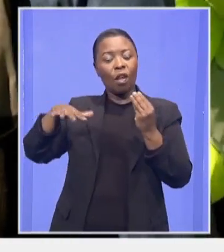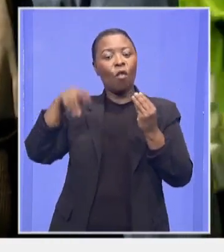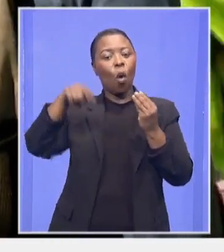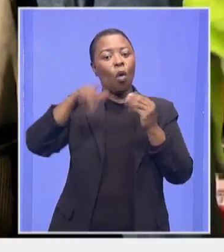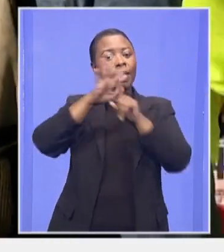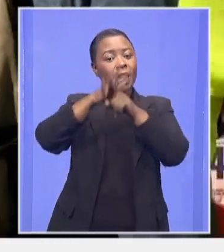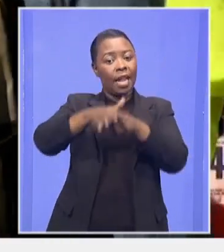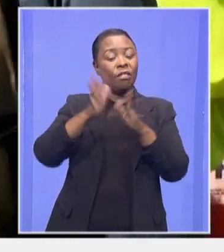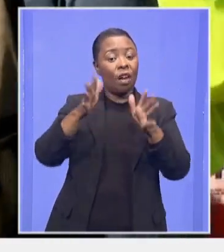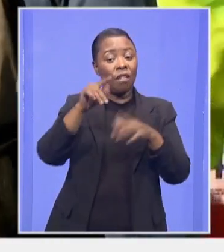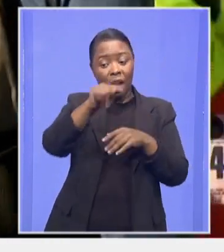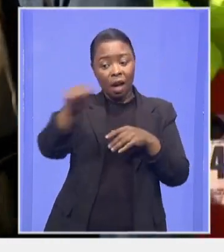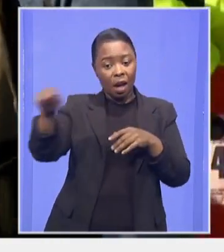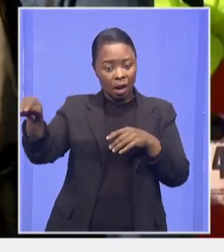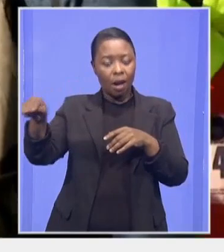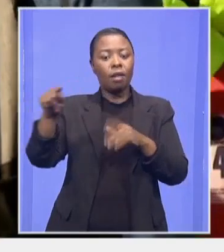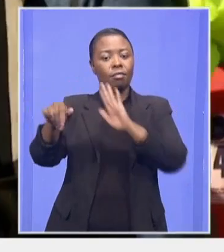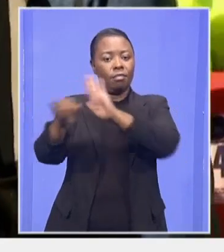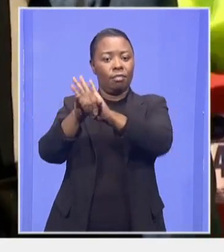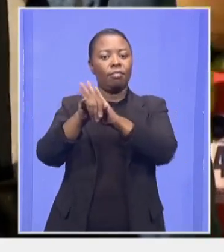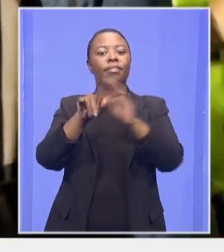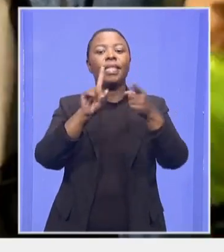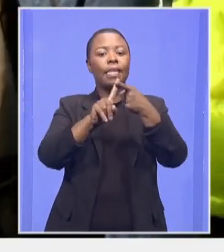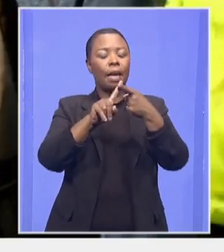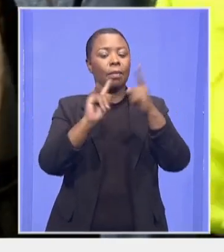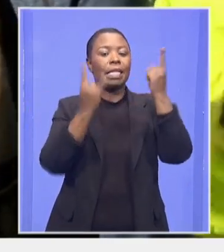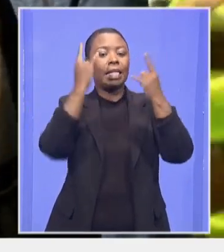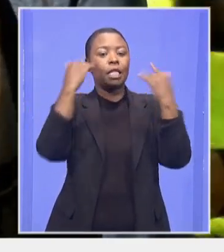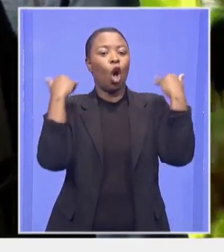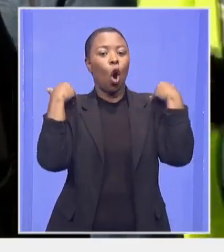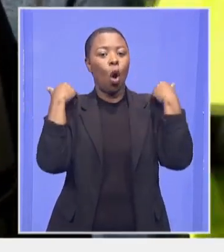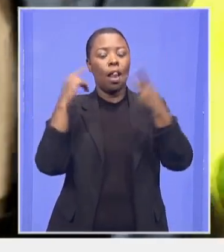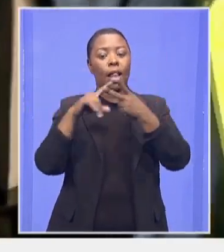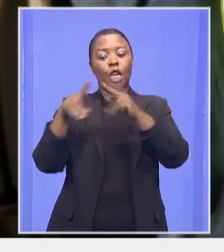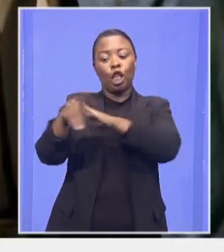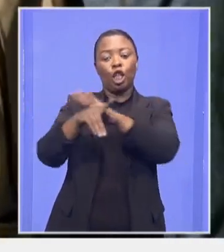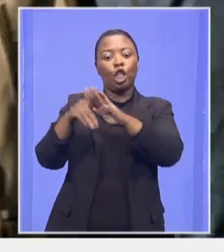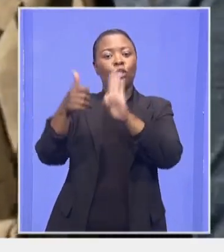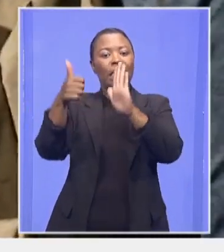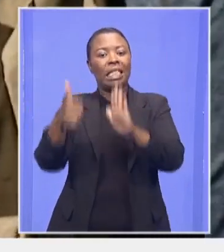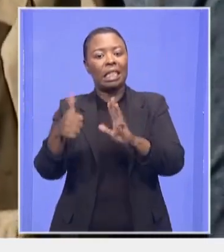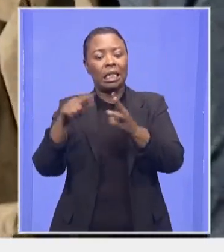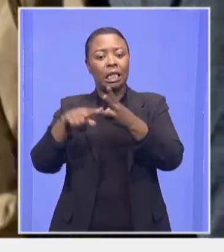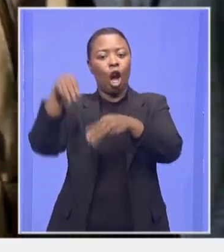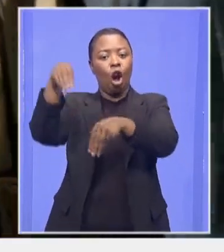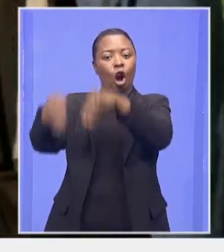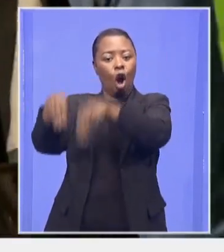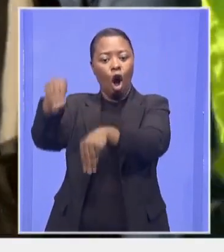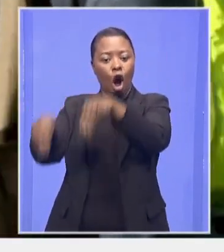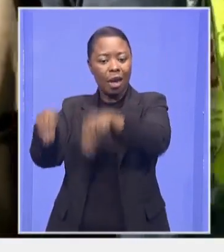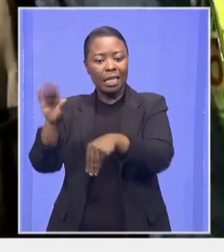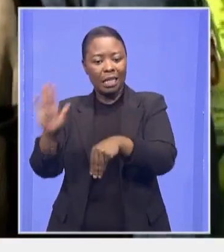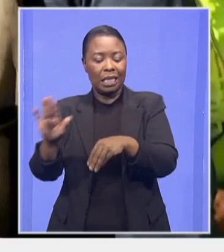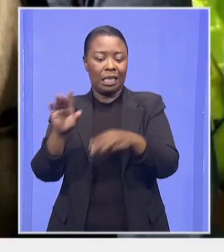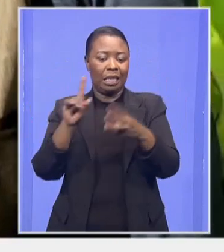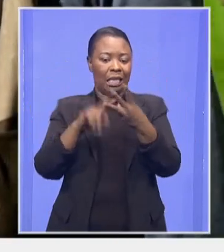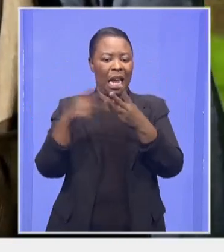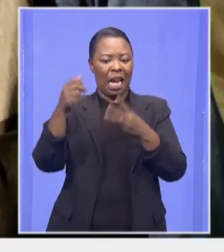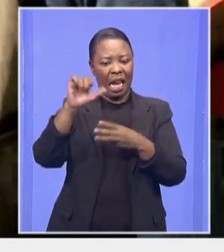is the City Hall here, District 6, the gardens, and also the Gallows Hills and